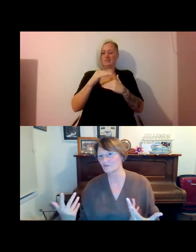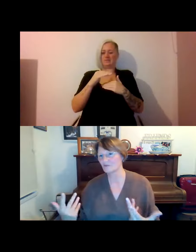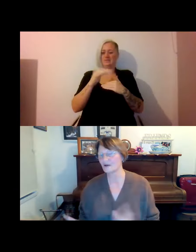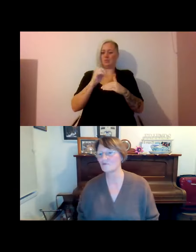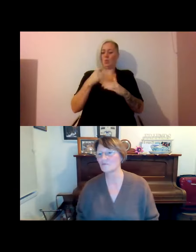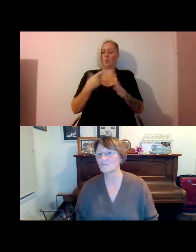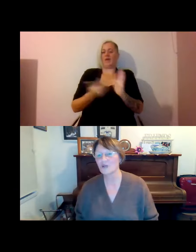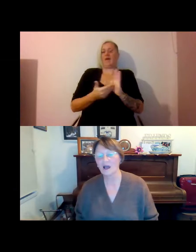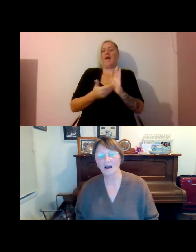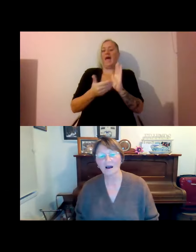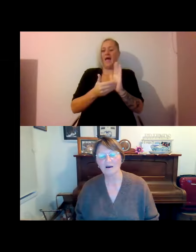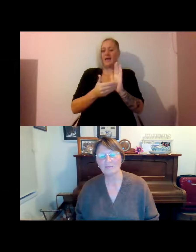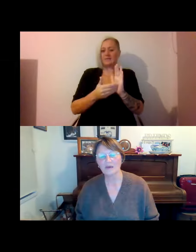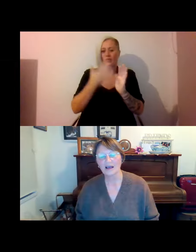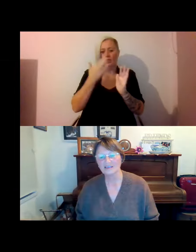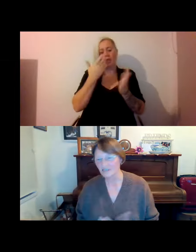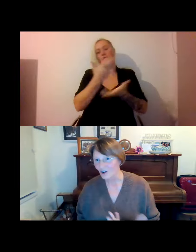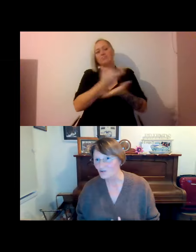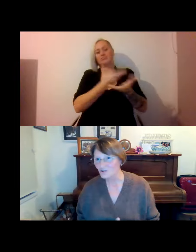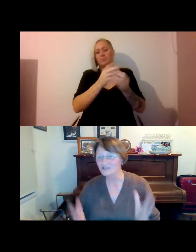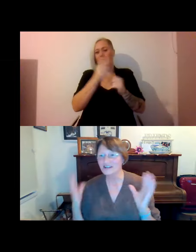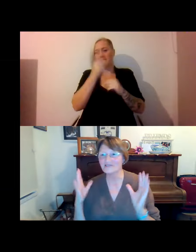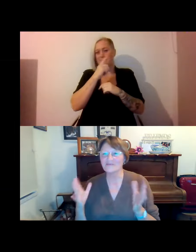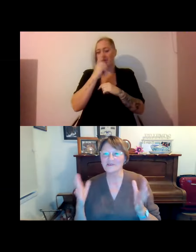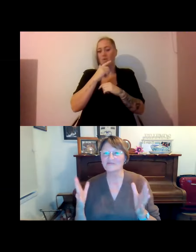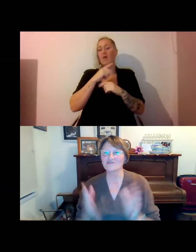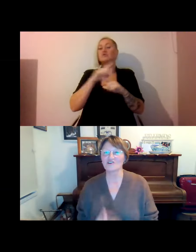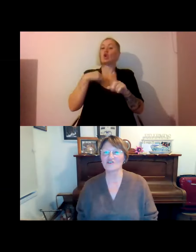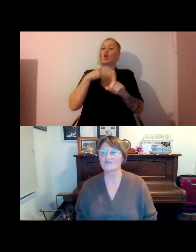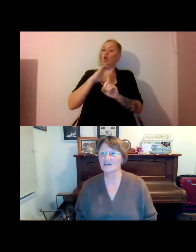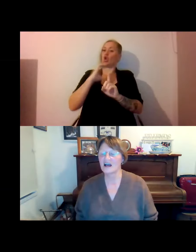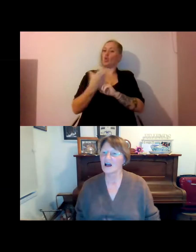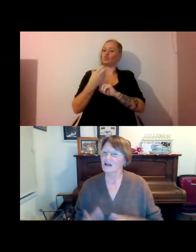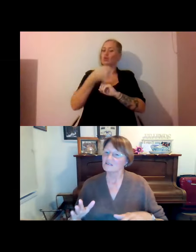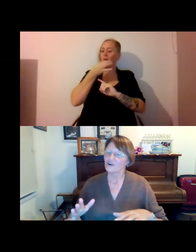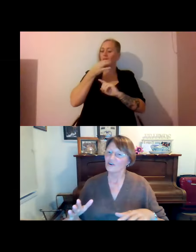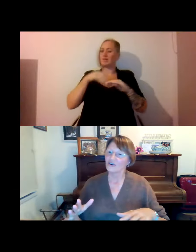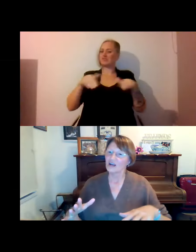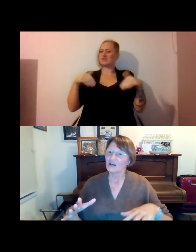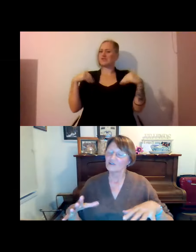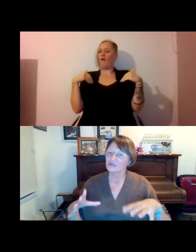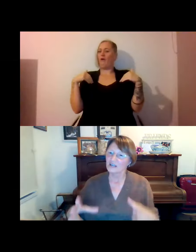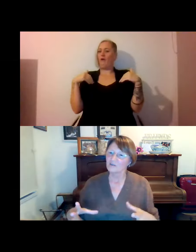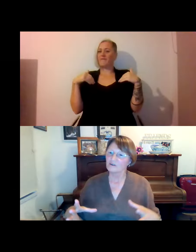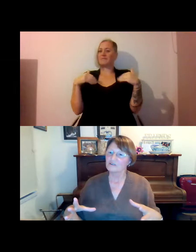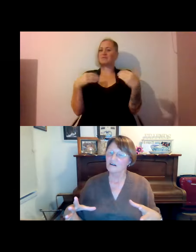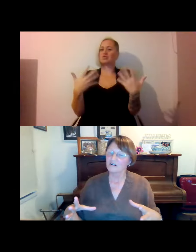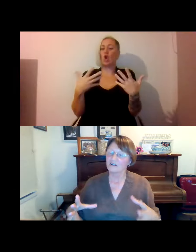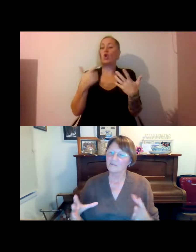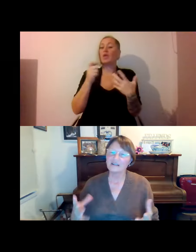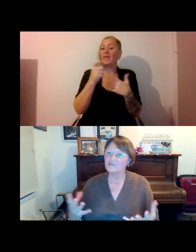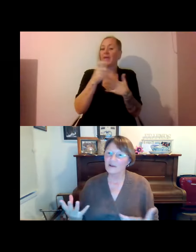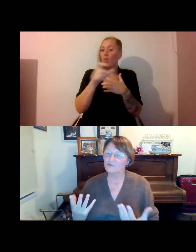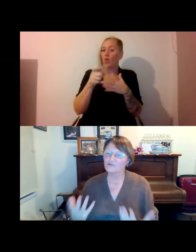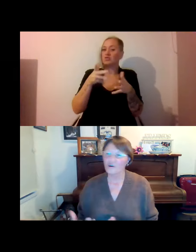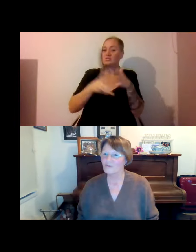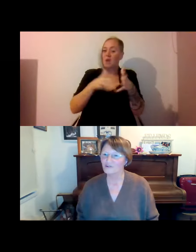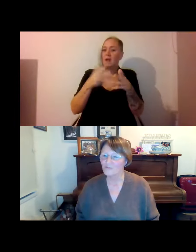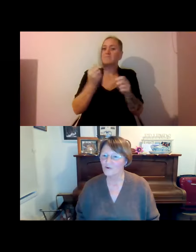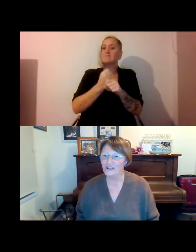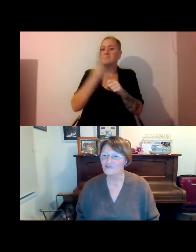speaking with people. As a culture, we tend to be a bit reserved. And so doing keyword signing makes people